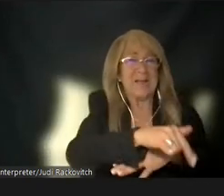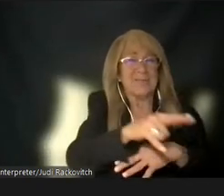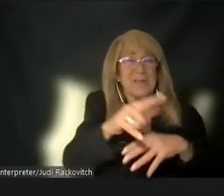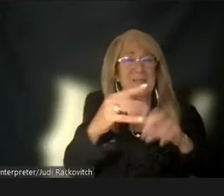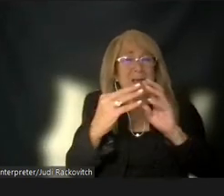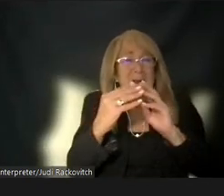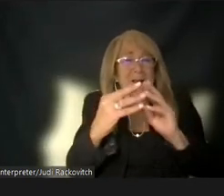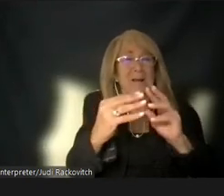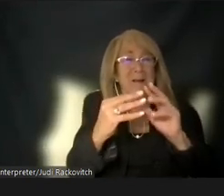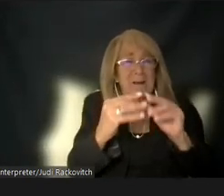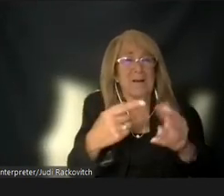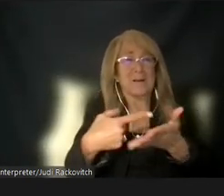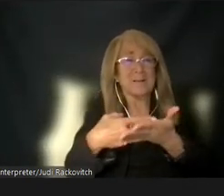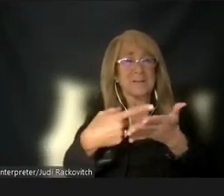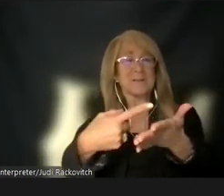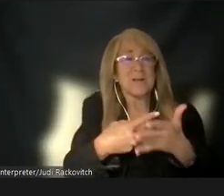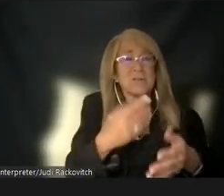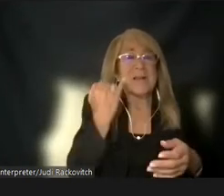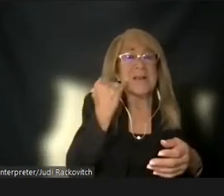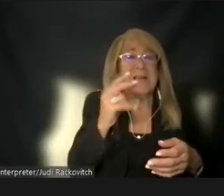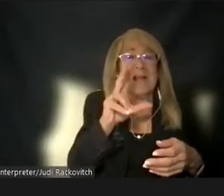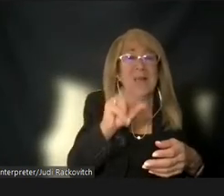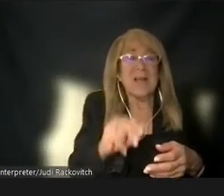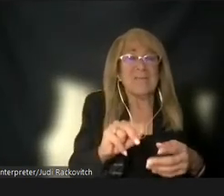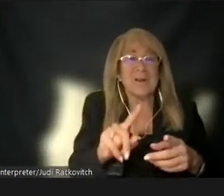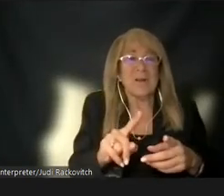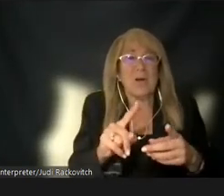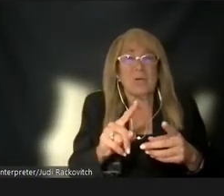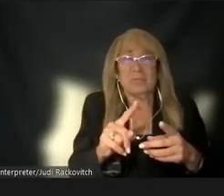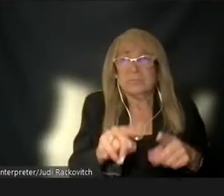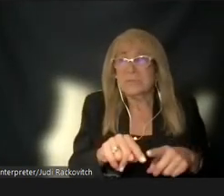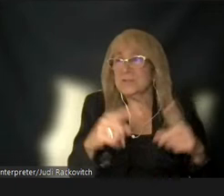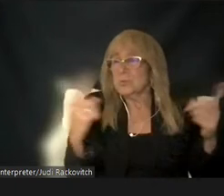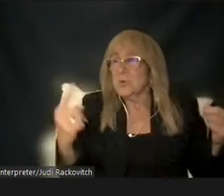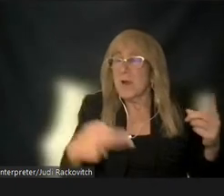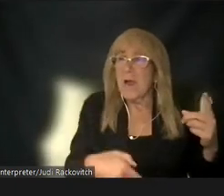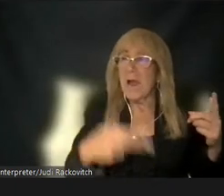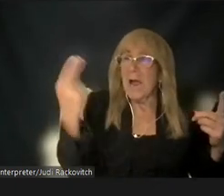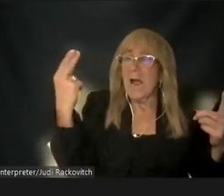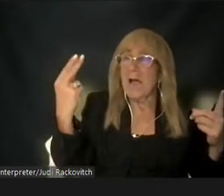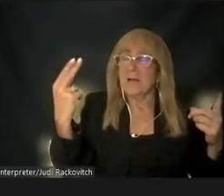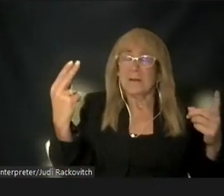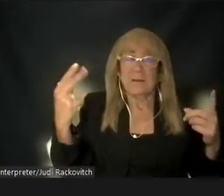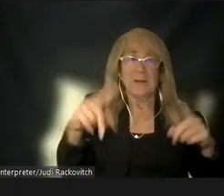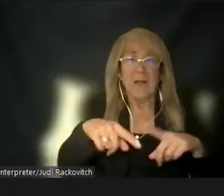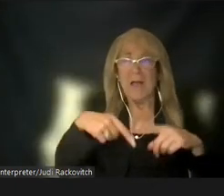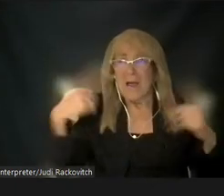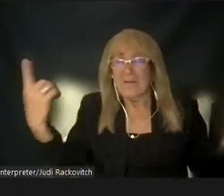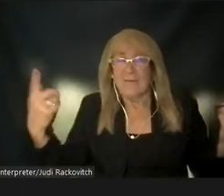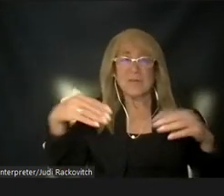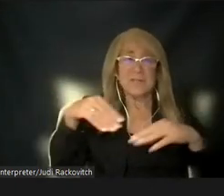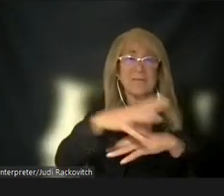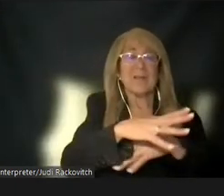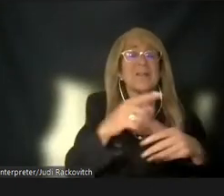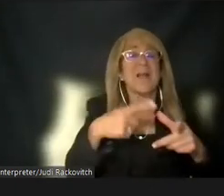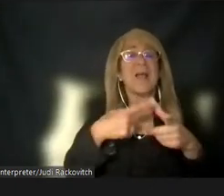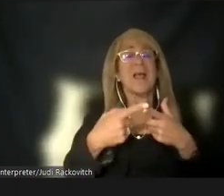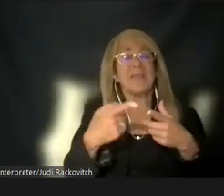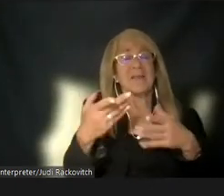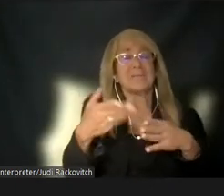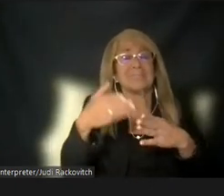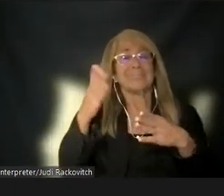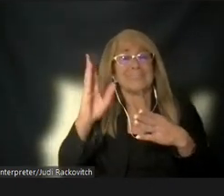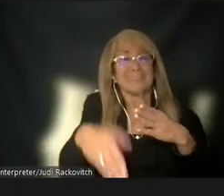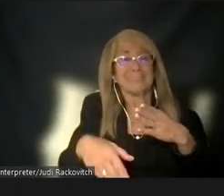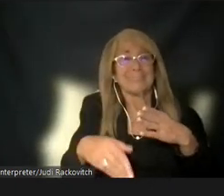effects. If there are no disproportionately high and adverse effects, the evaluation is complete. If there are disproportionately high and